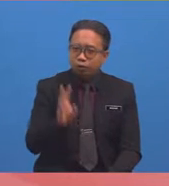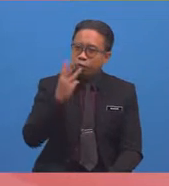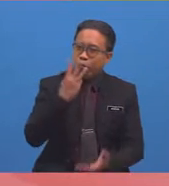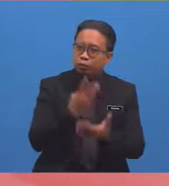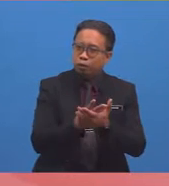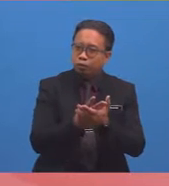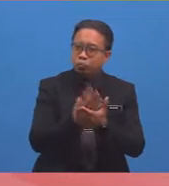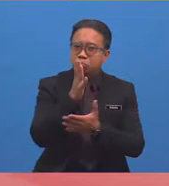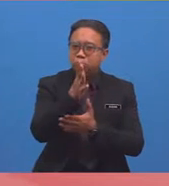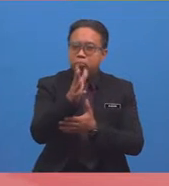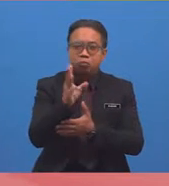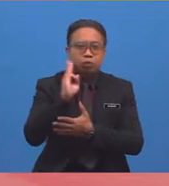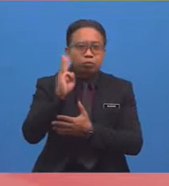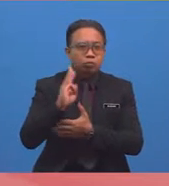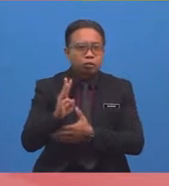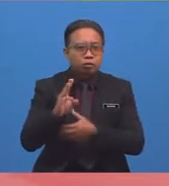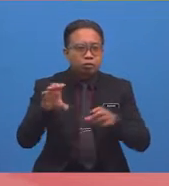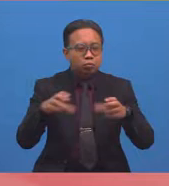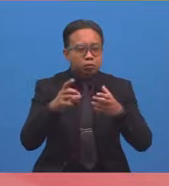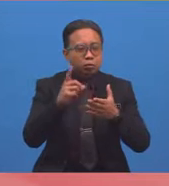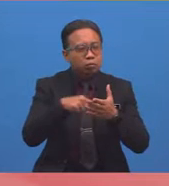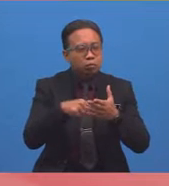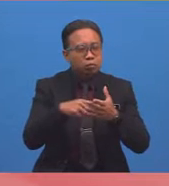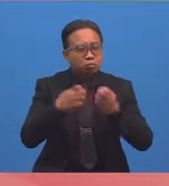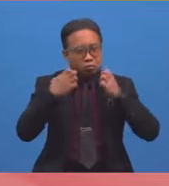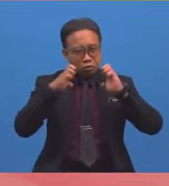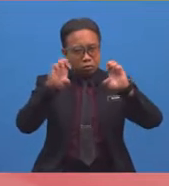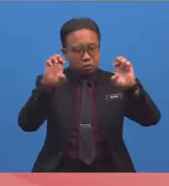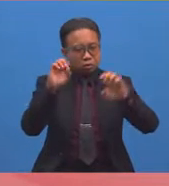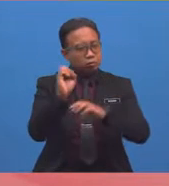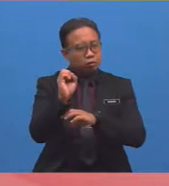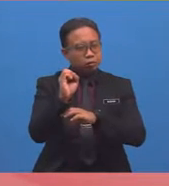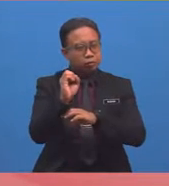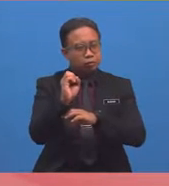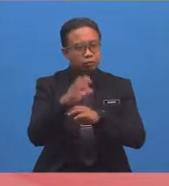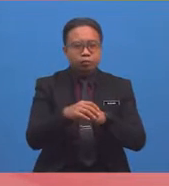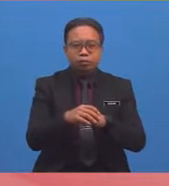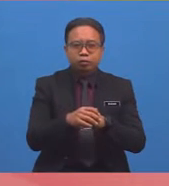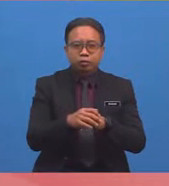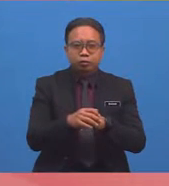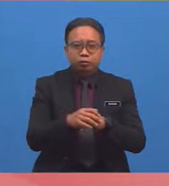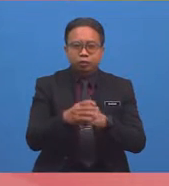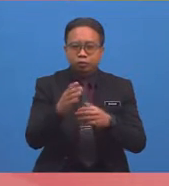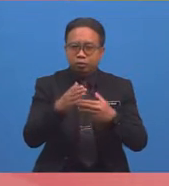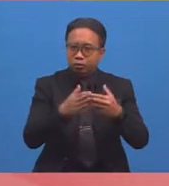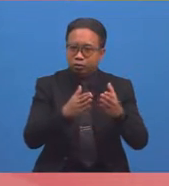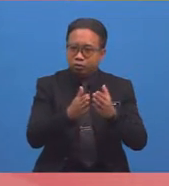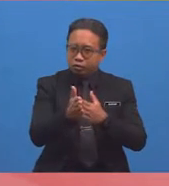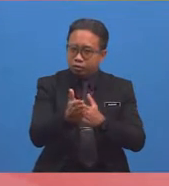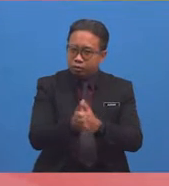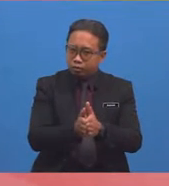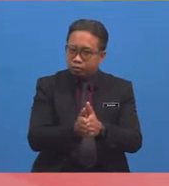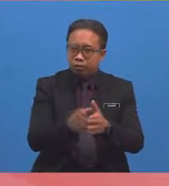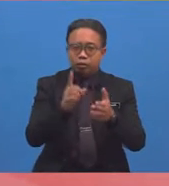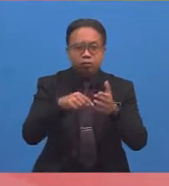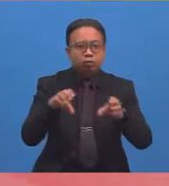Well, okay, so now Gram Whiz does not seem as energetic as she was before. She looks pretty comfortable. So, what